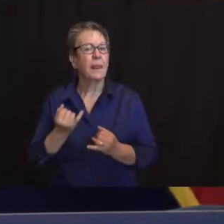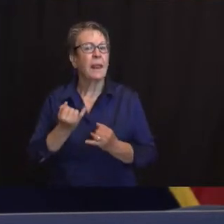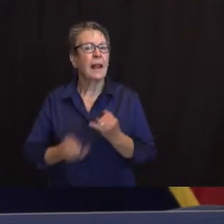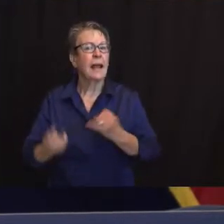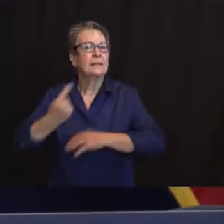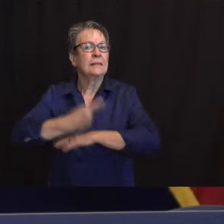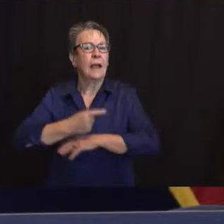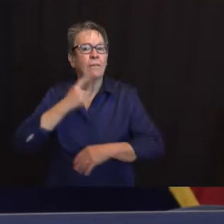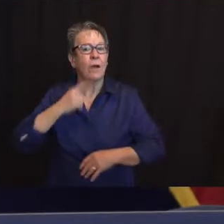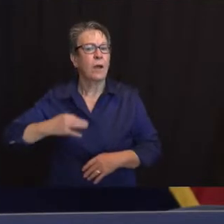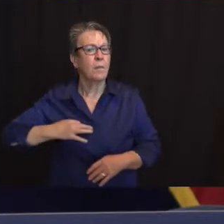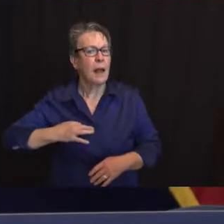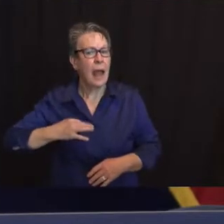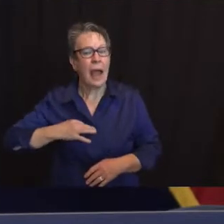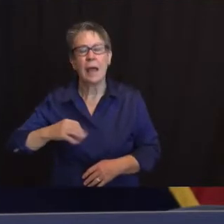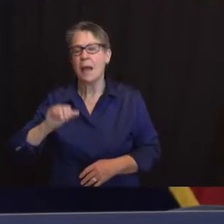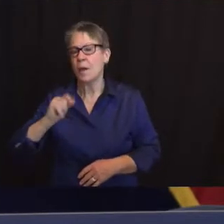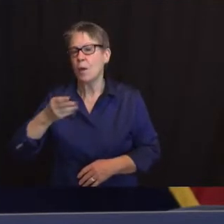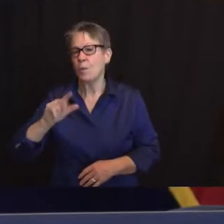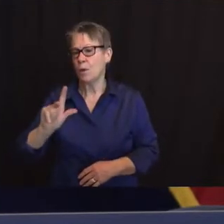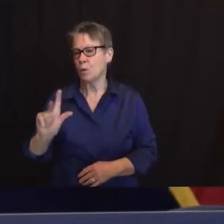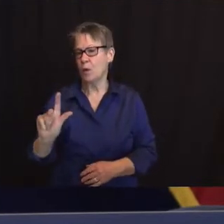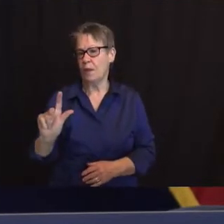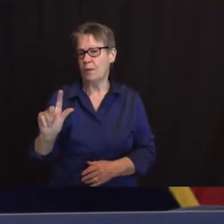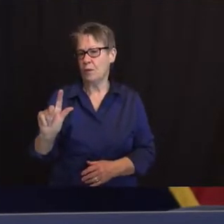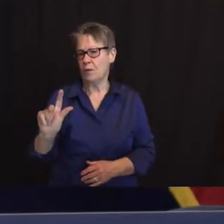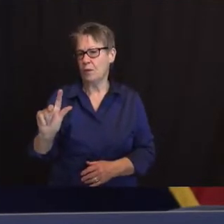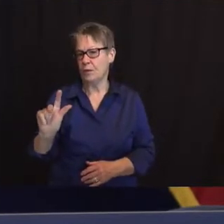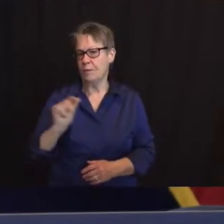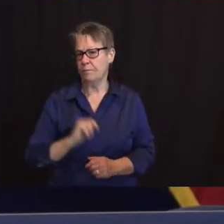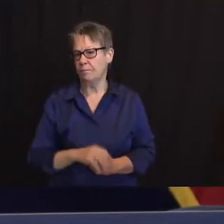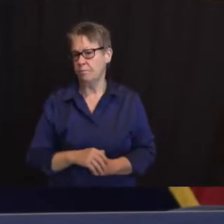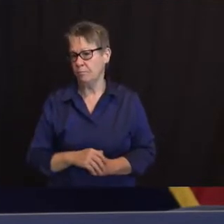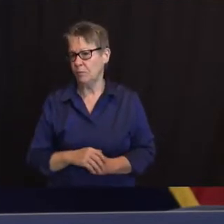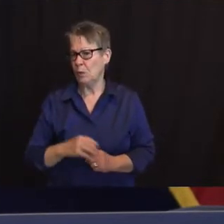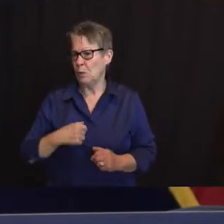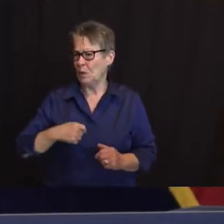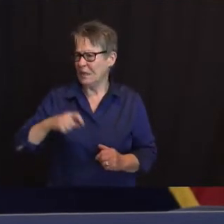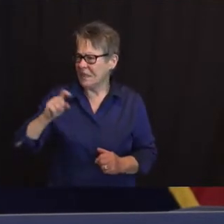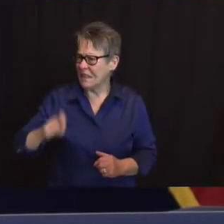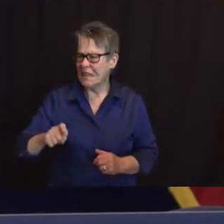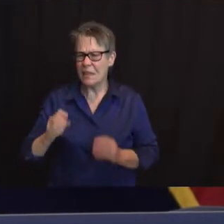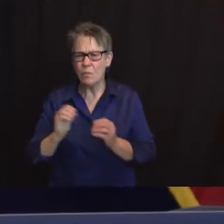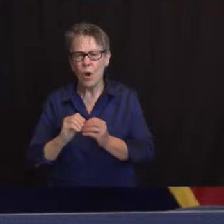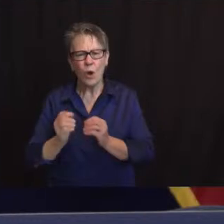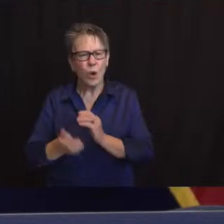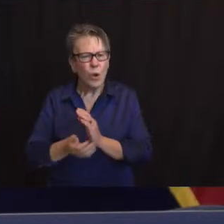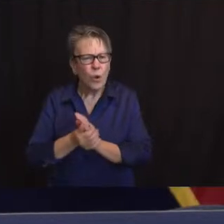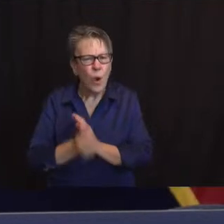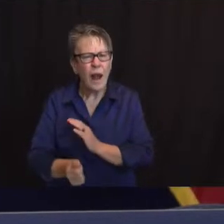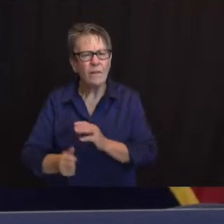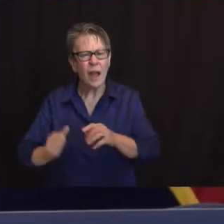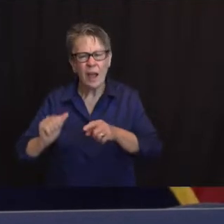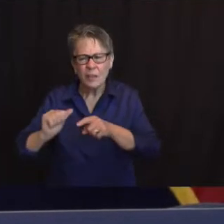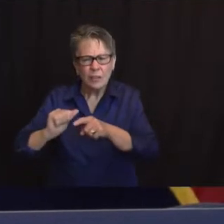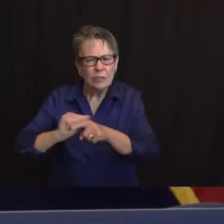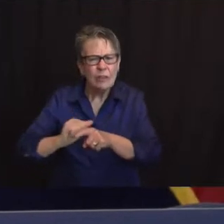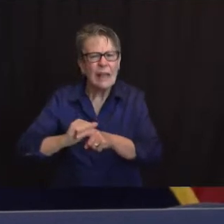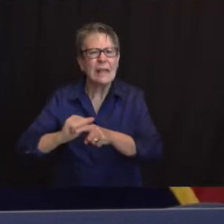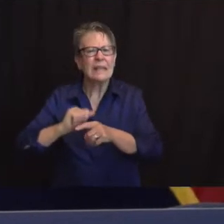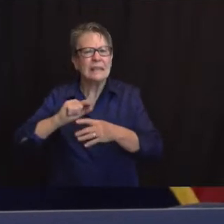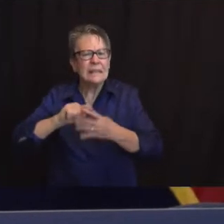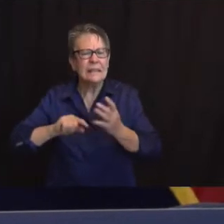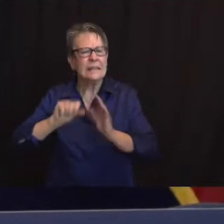point, qualified men and women to consider this. We have 7 career nights done virtually, where we'll